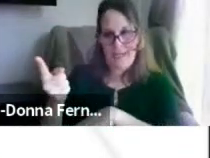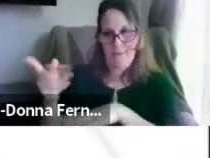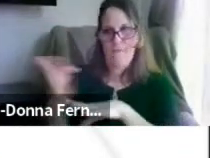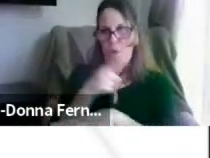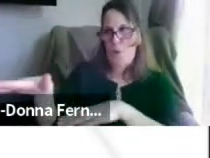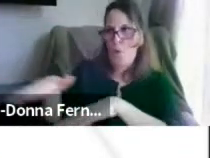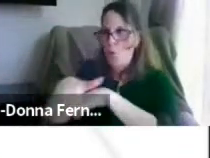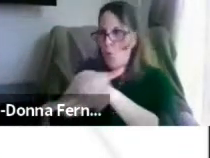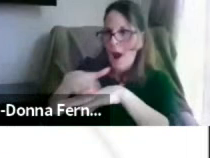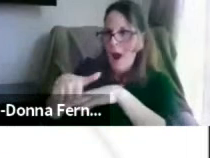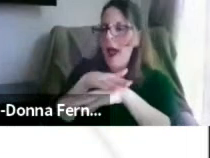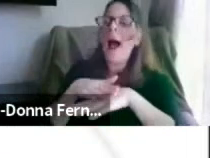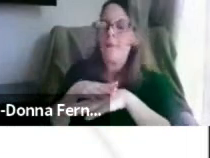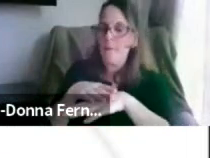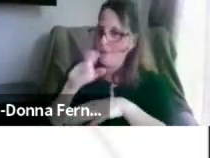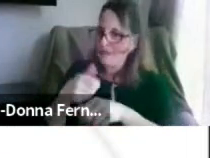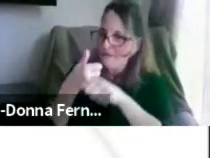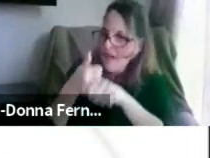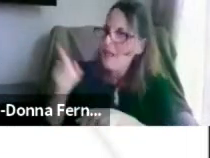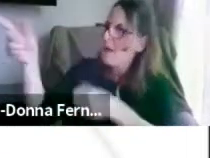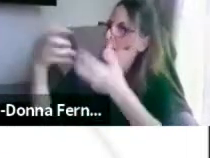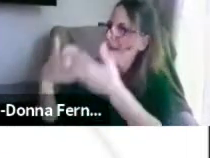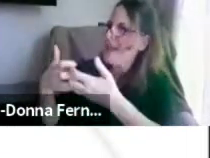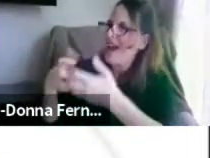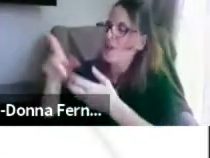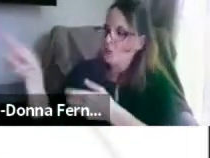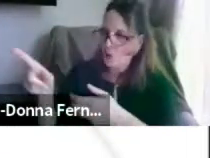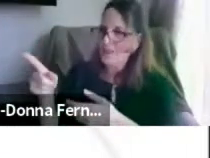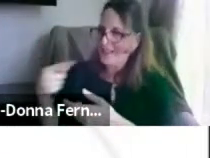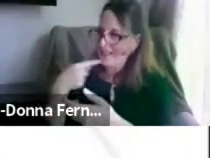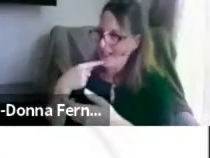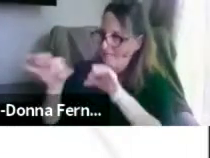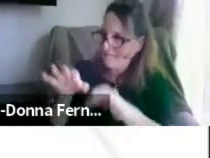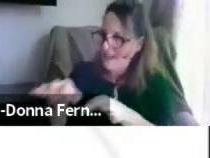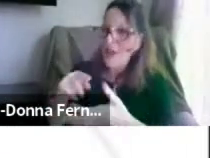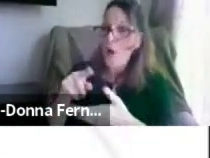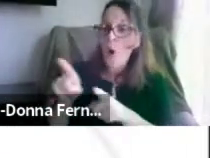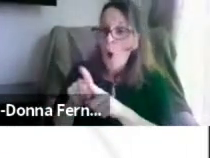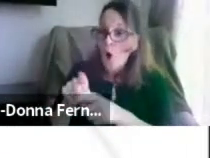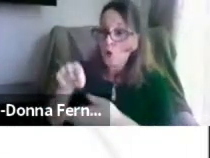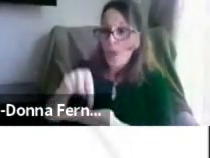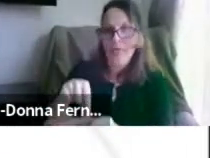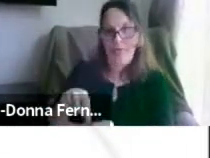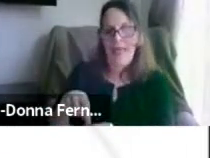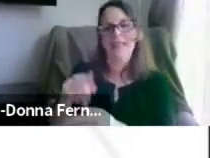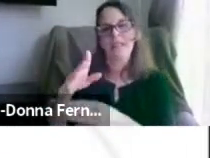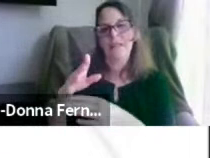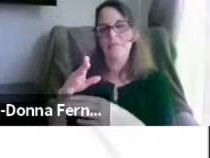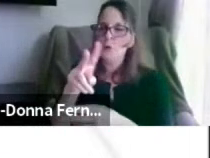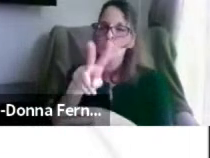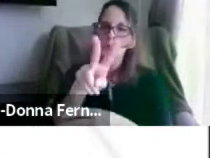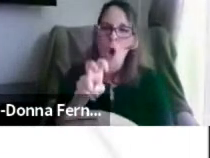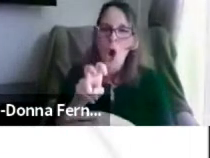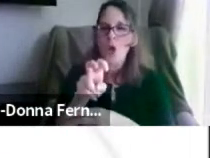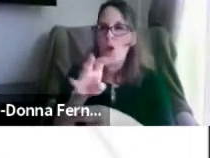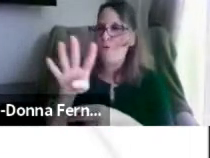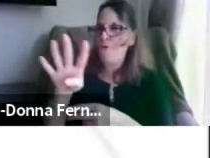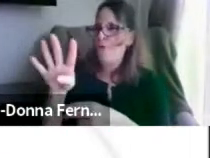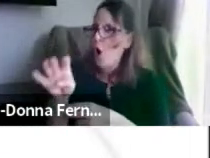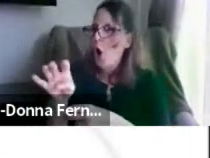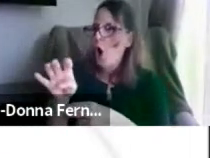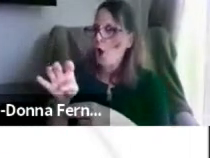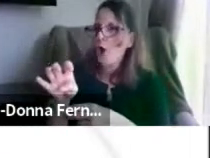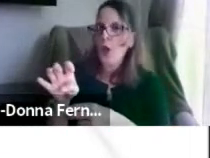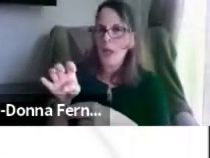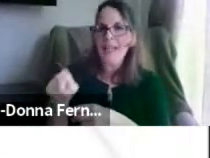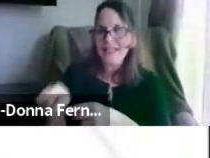manufacturer's specifications for that. And also, that solution concentration is usually between 200 to 400 parts per million.